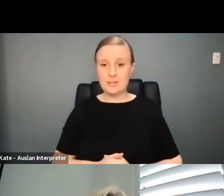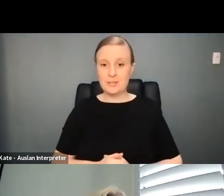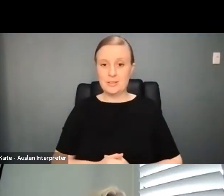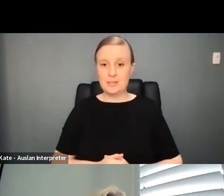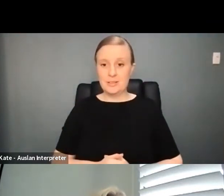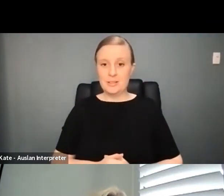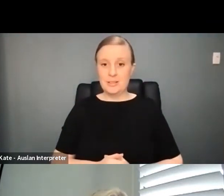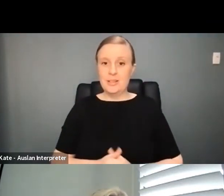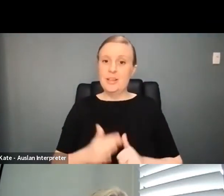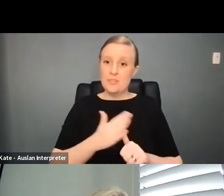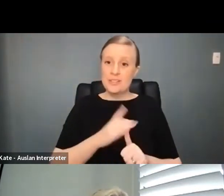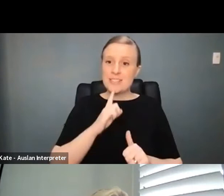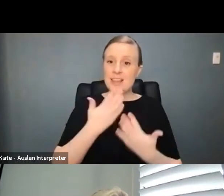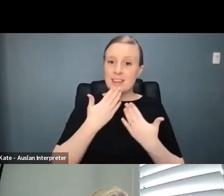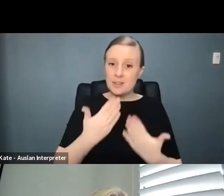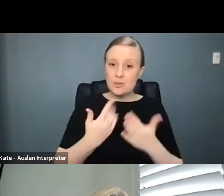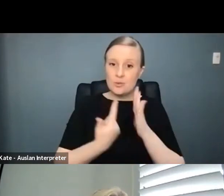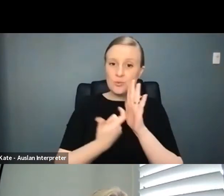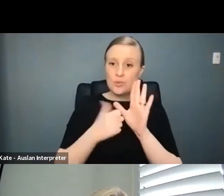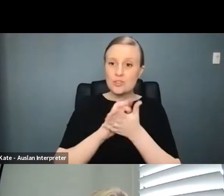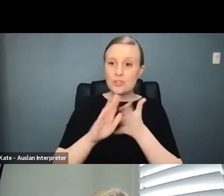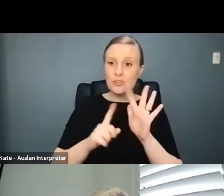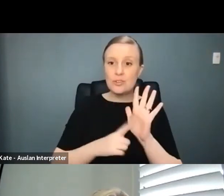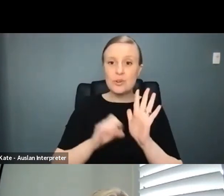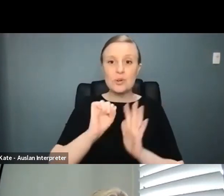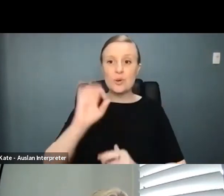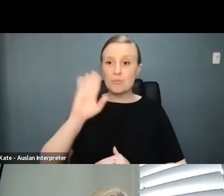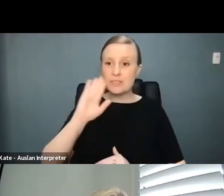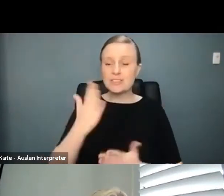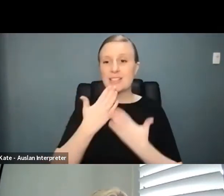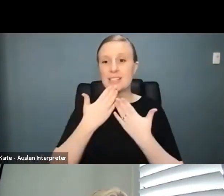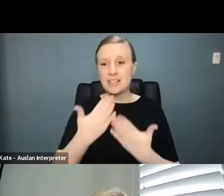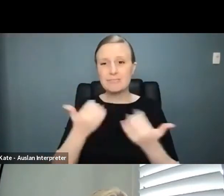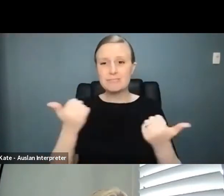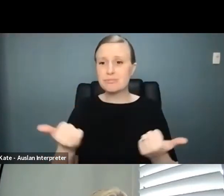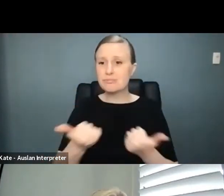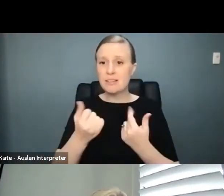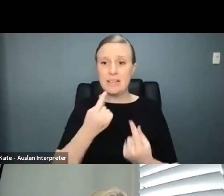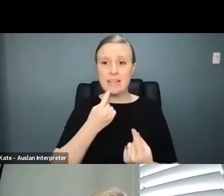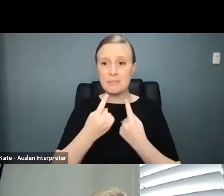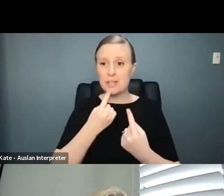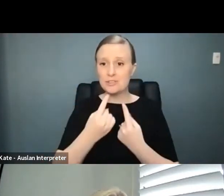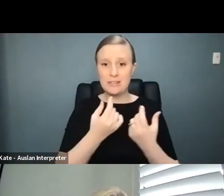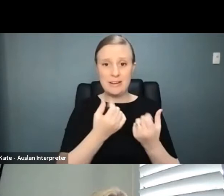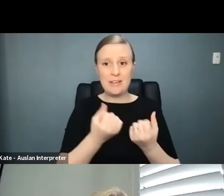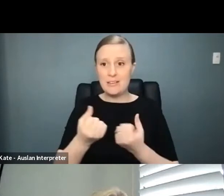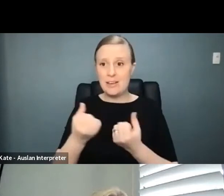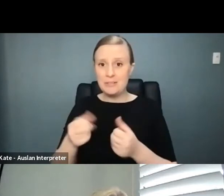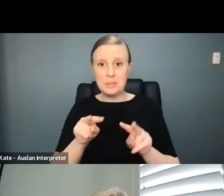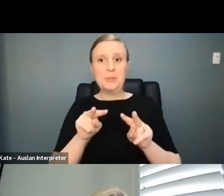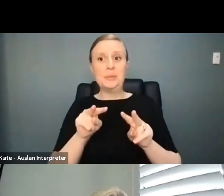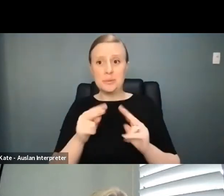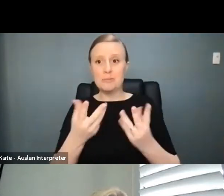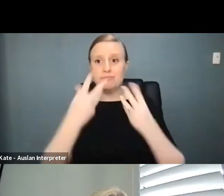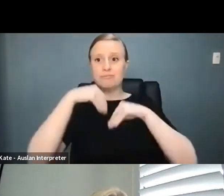thanking Rachel again for the presentation. It's such rich information. There's an incredible amount for us to absorb, and we're really